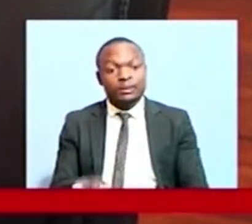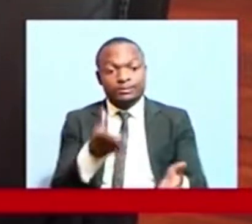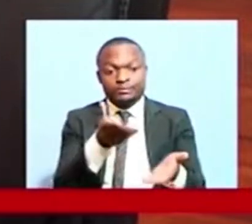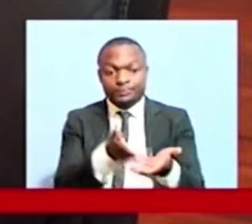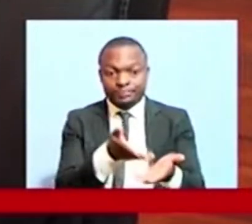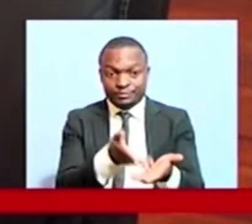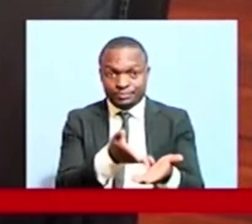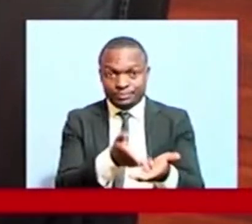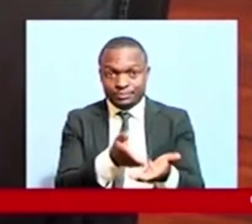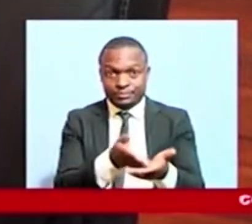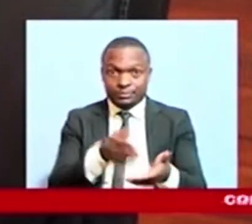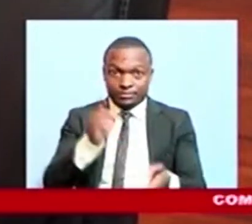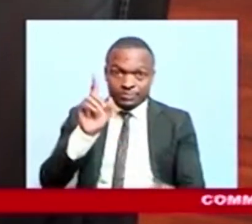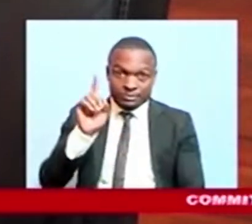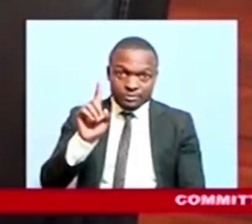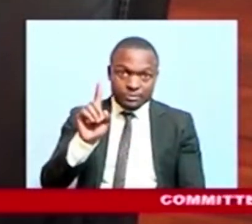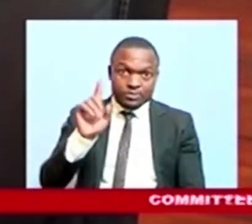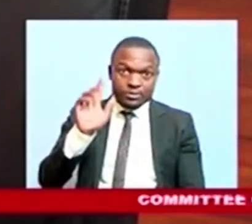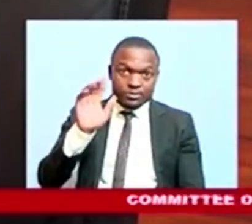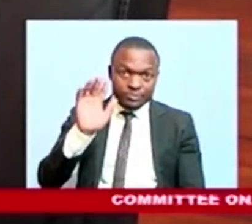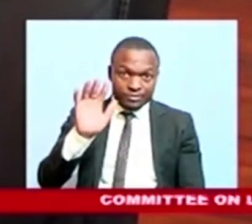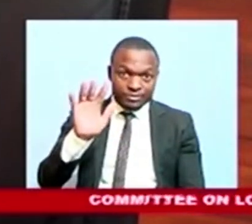there is